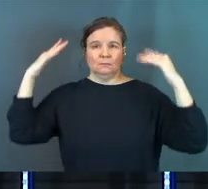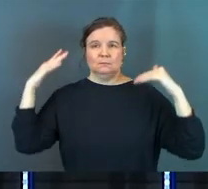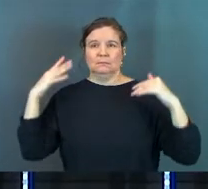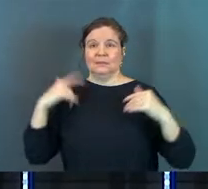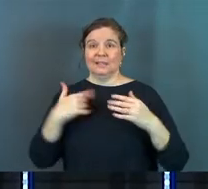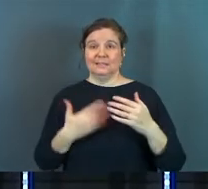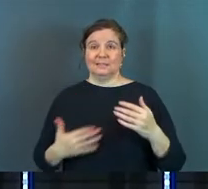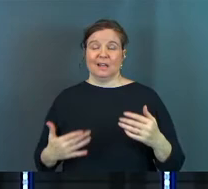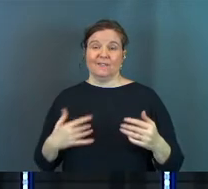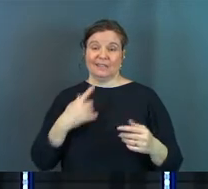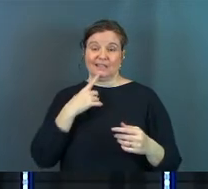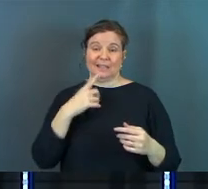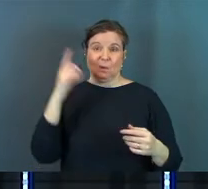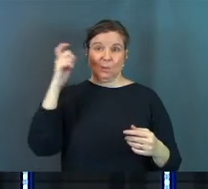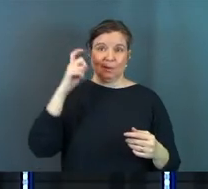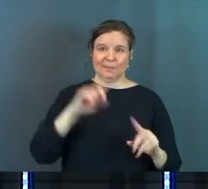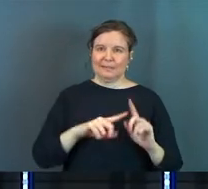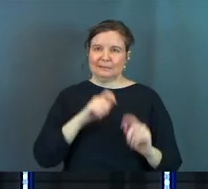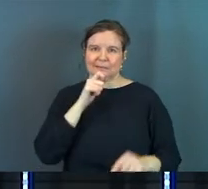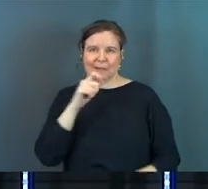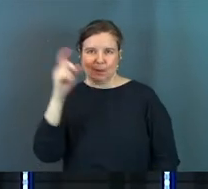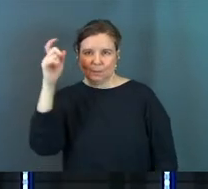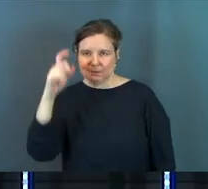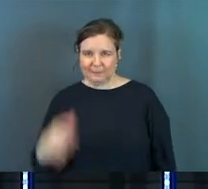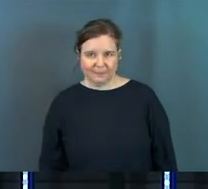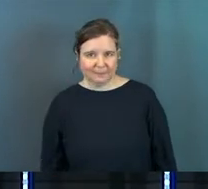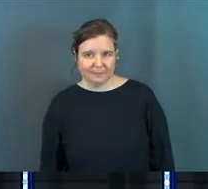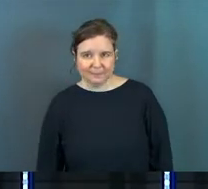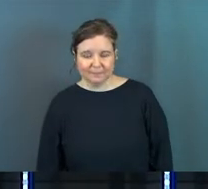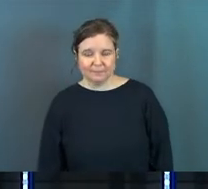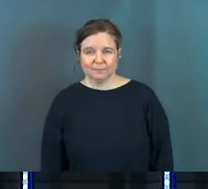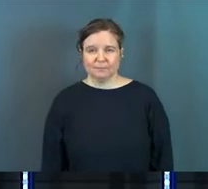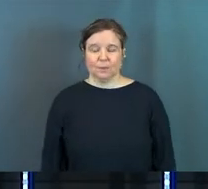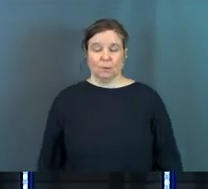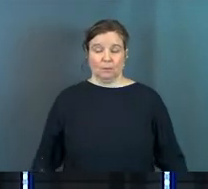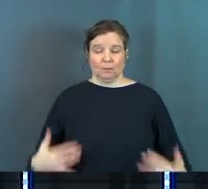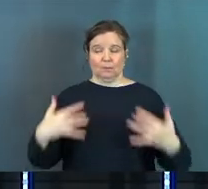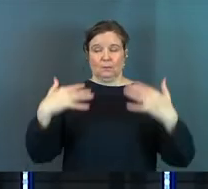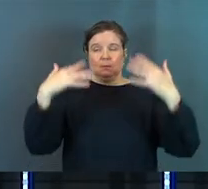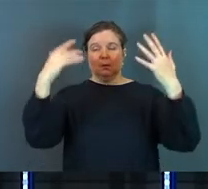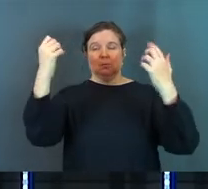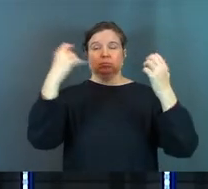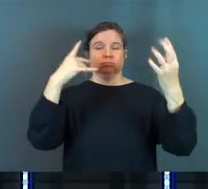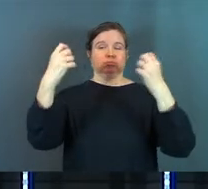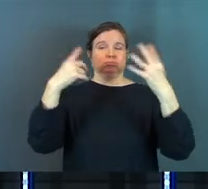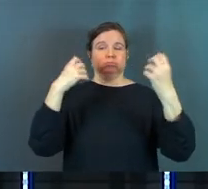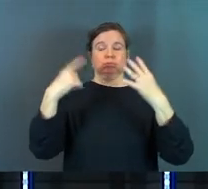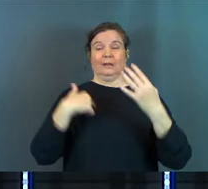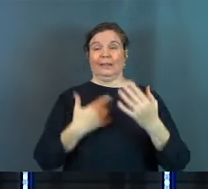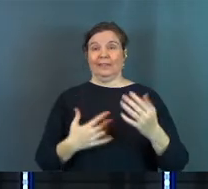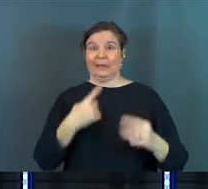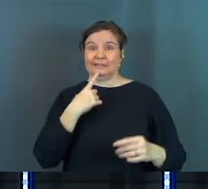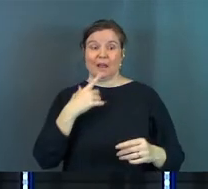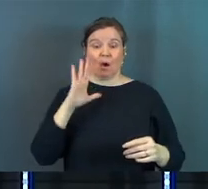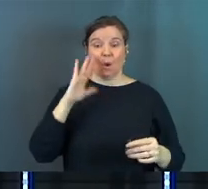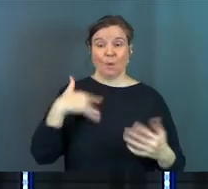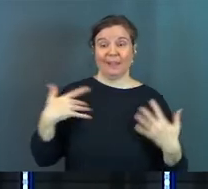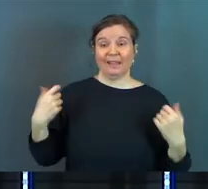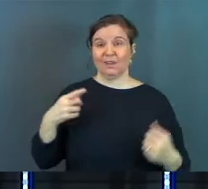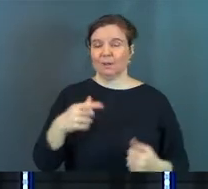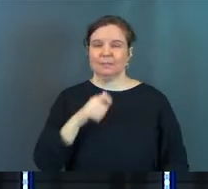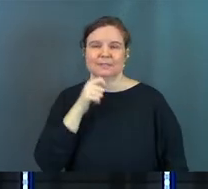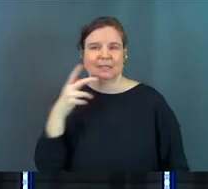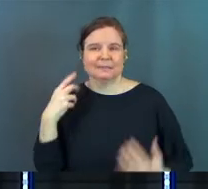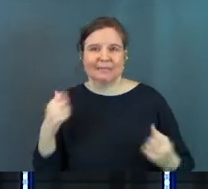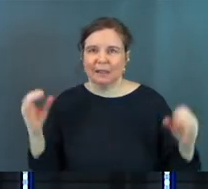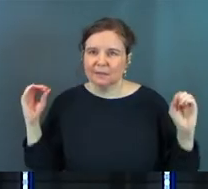in stuff that claims to be wisdom and is not wisdom. We're swimming in stuff that claims to heal us and it